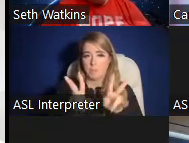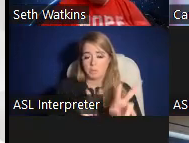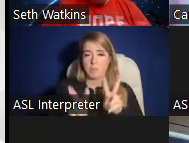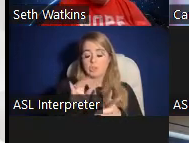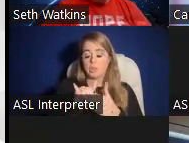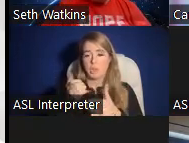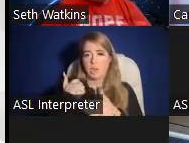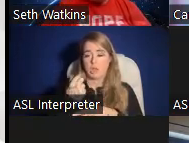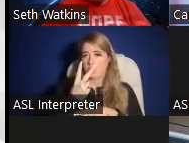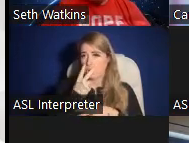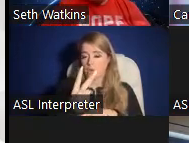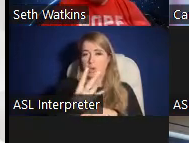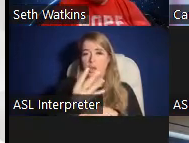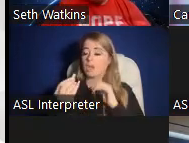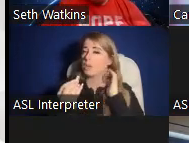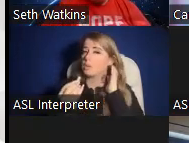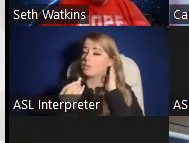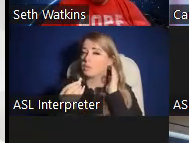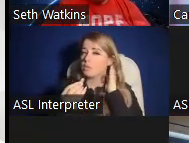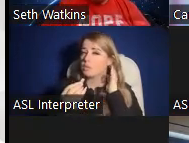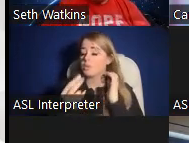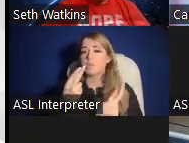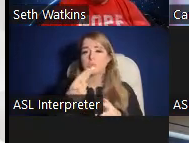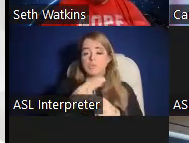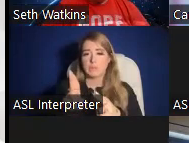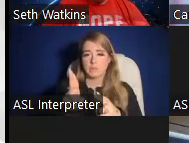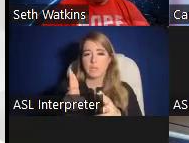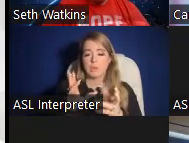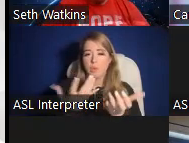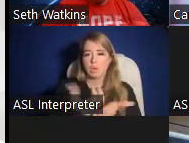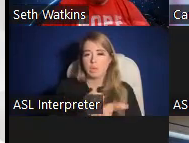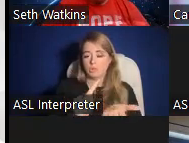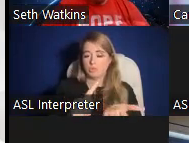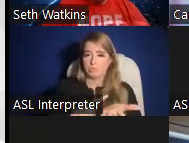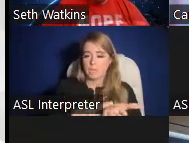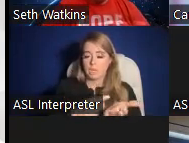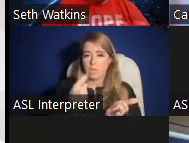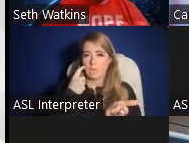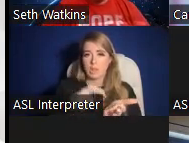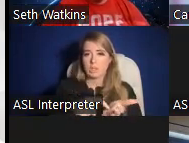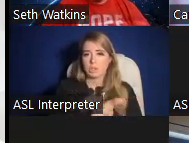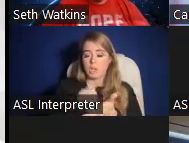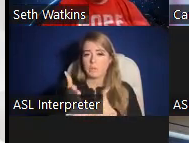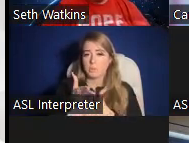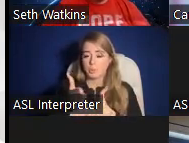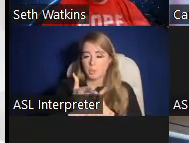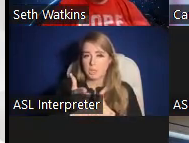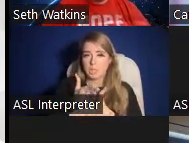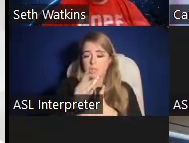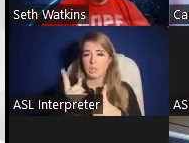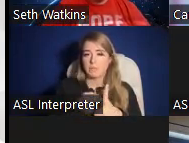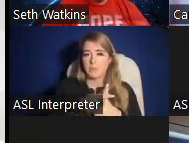made. Just briefly, I want to kind of acknowledge that between the